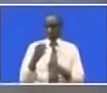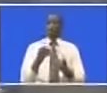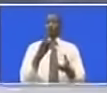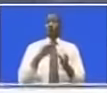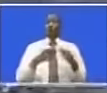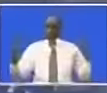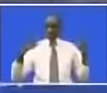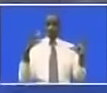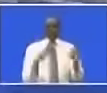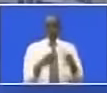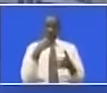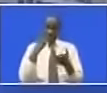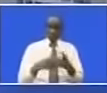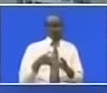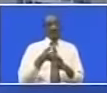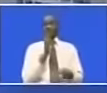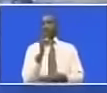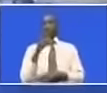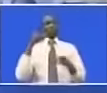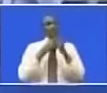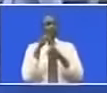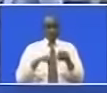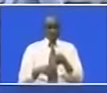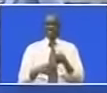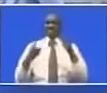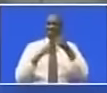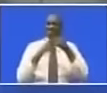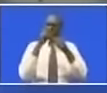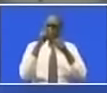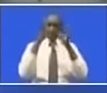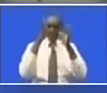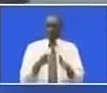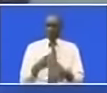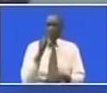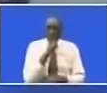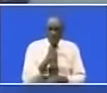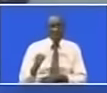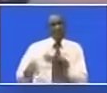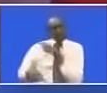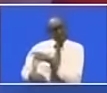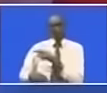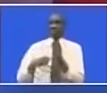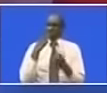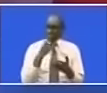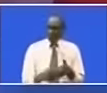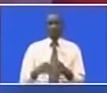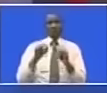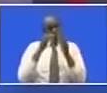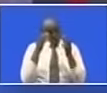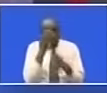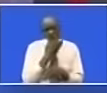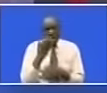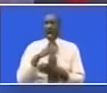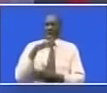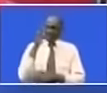opposition groups that are opposed to Nguesso's third term bid. 71-year-old Sassou Nguesso has already ruled the oil-producing country